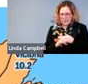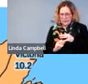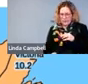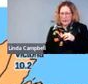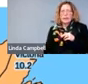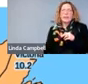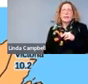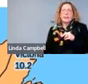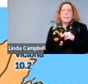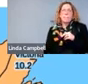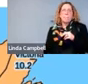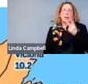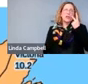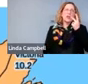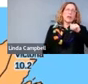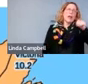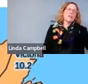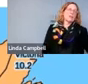yet.